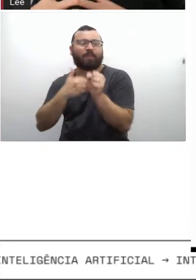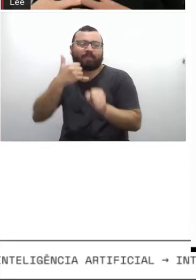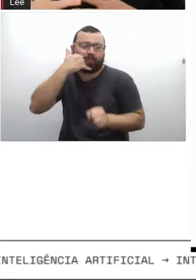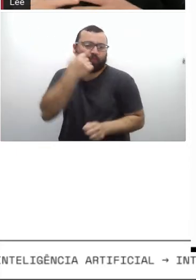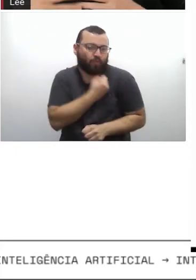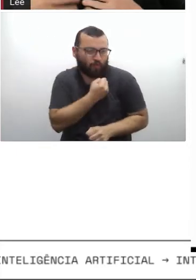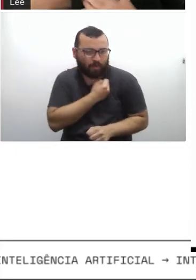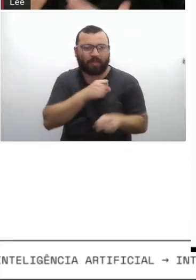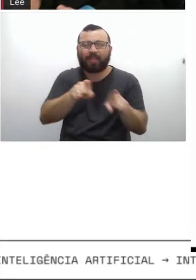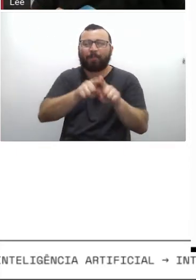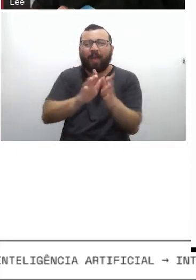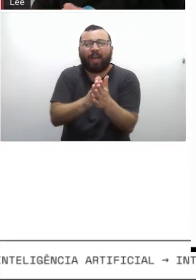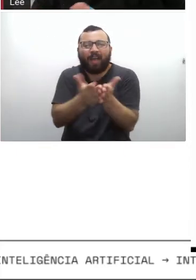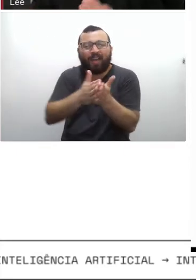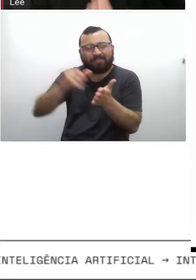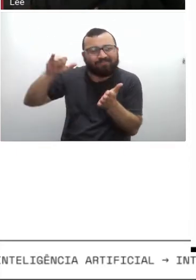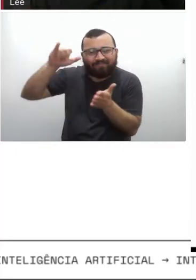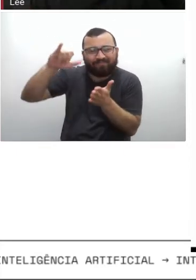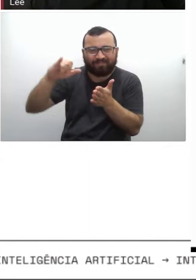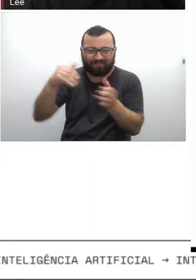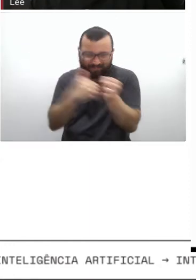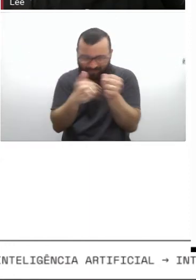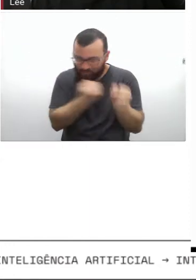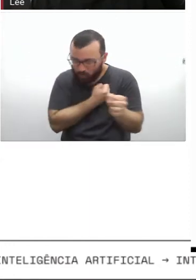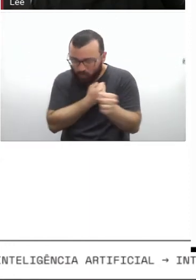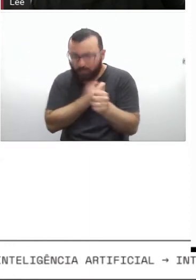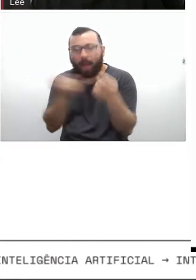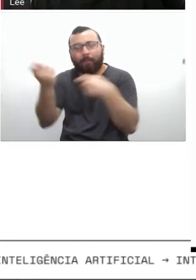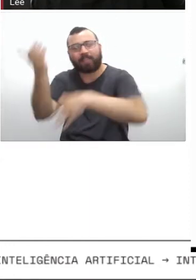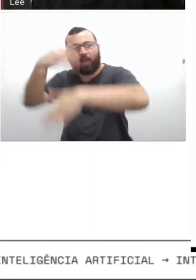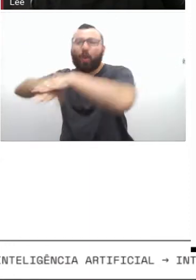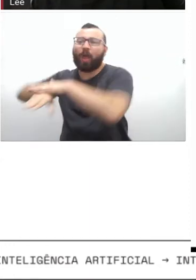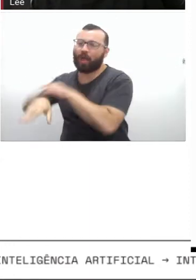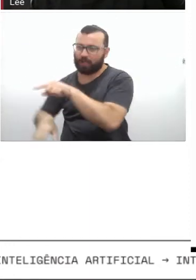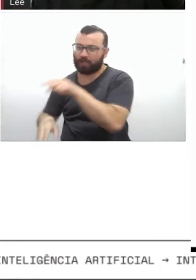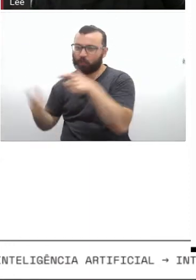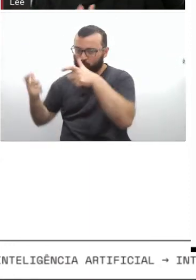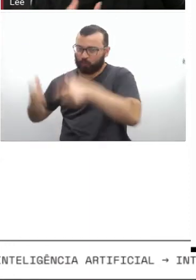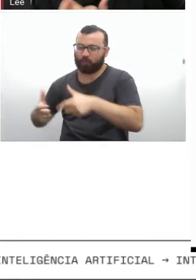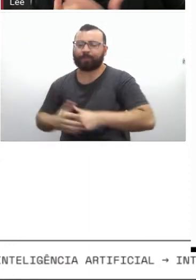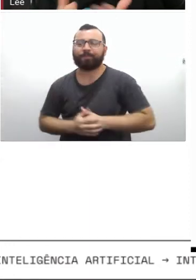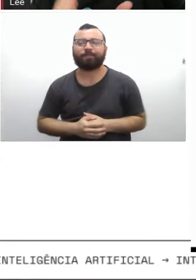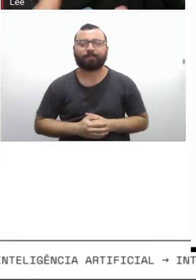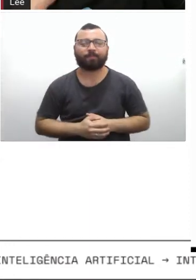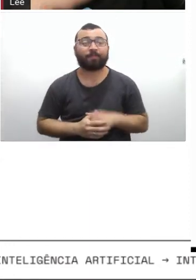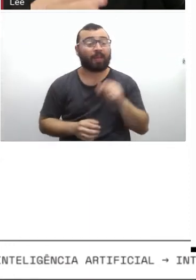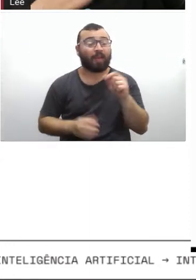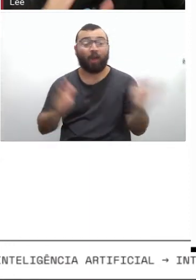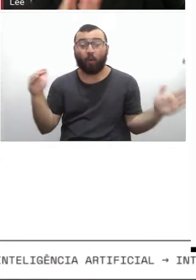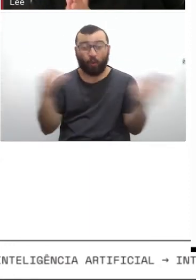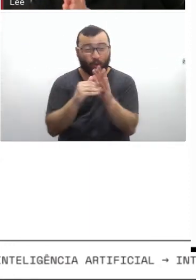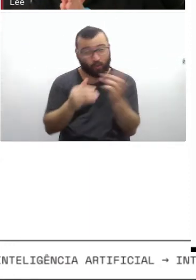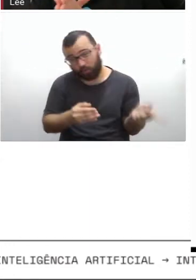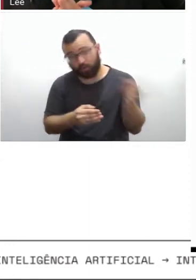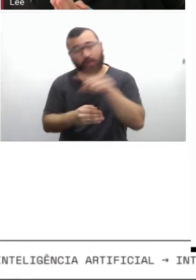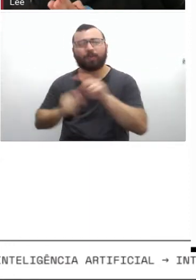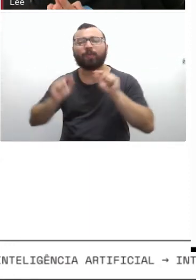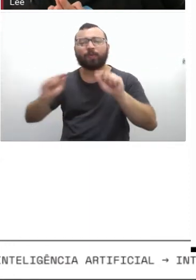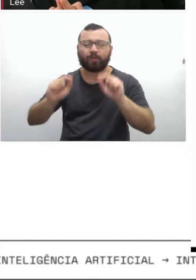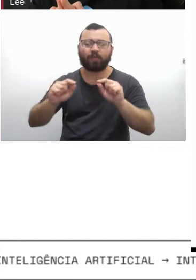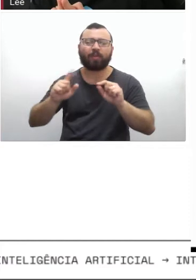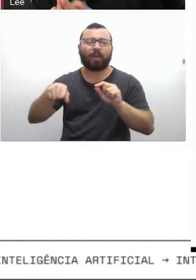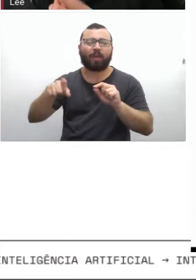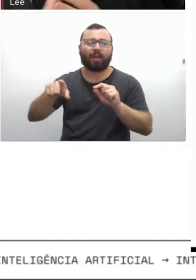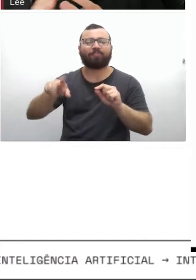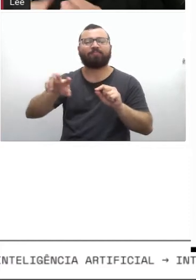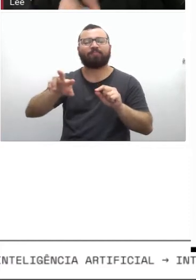numbers, because of regulations I might not want to store that in my data warehouse. And then I'm passing it to the natural